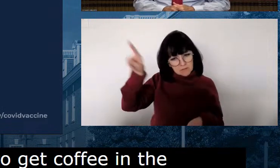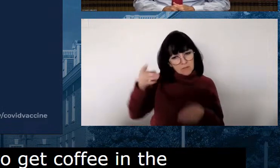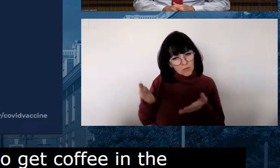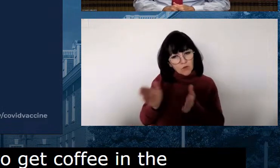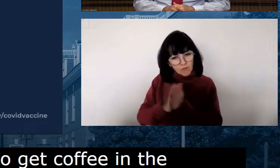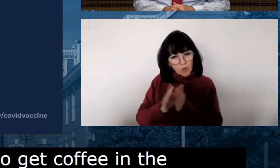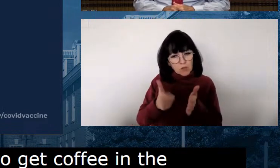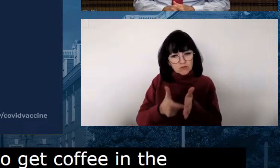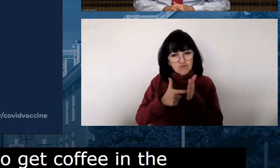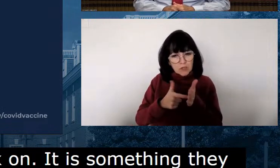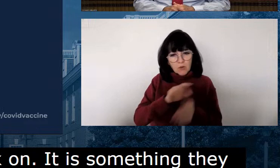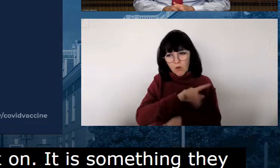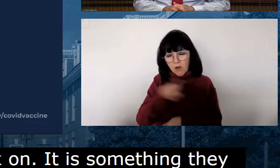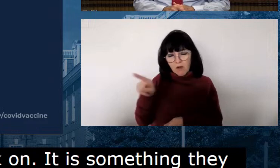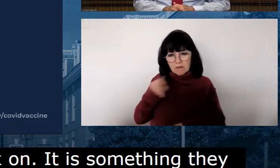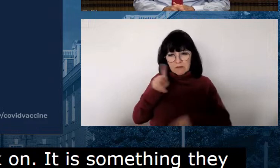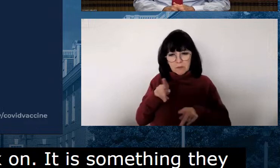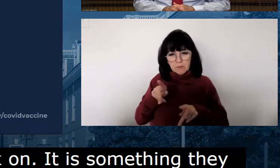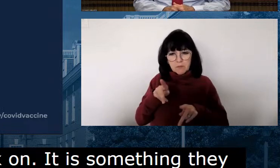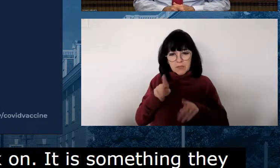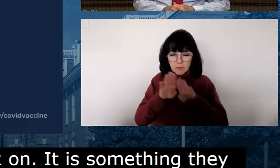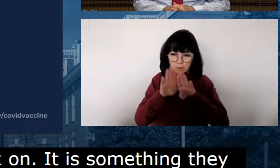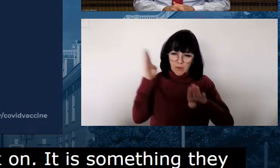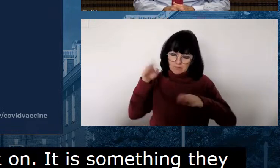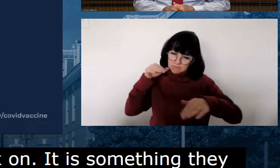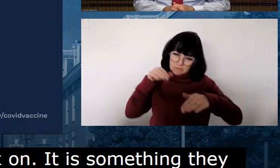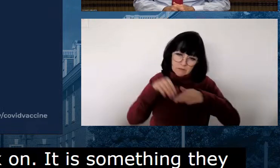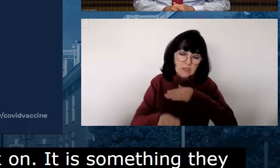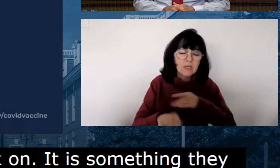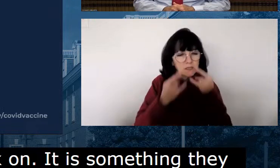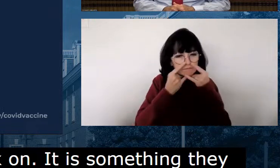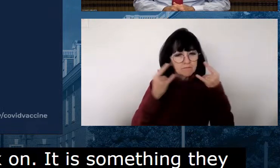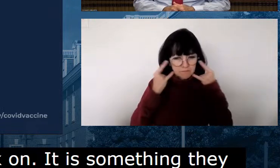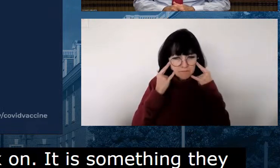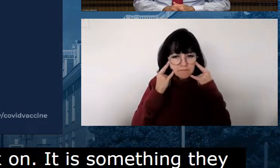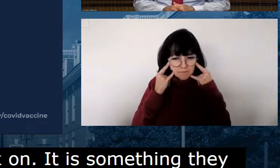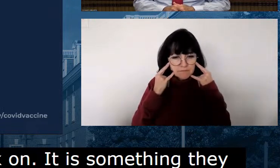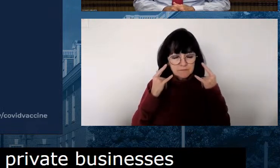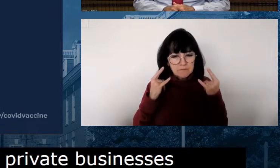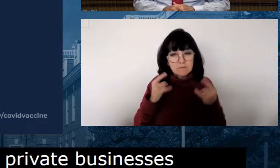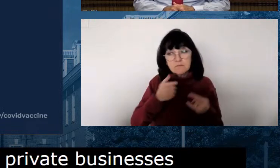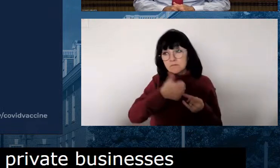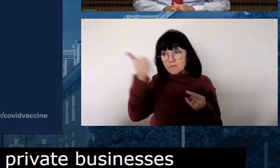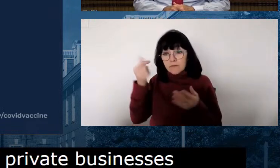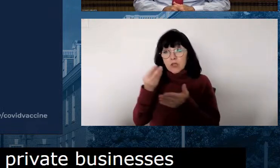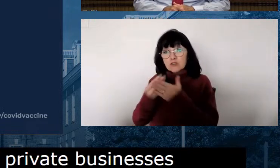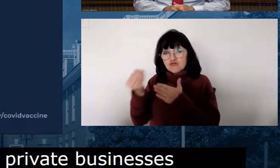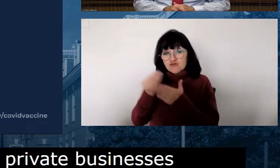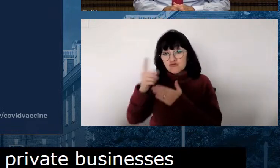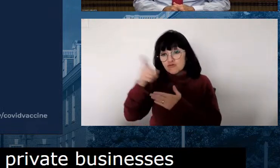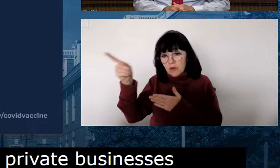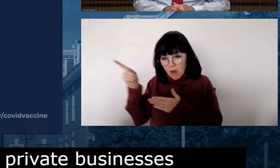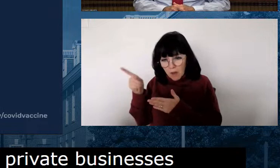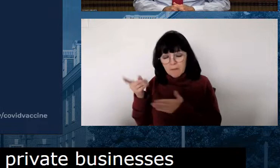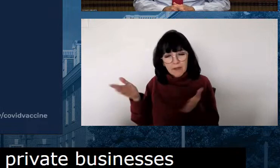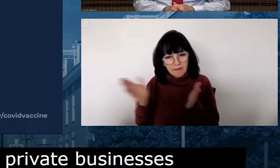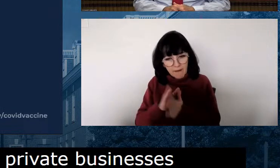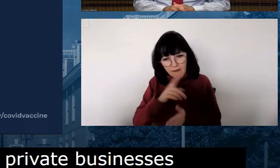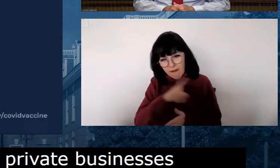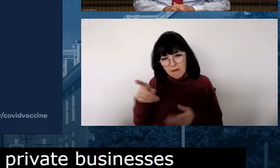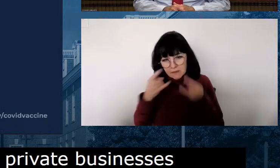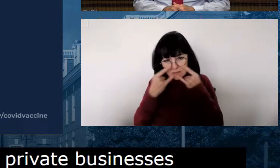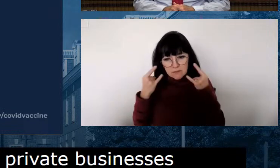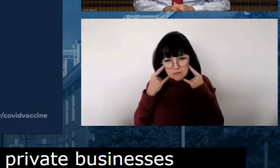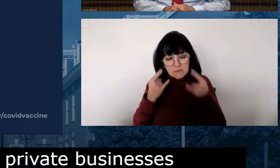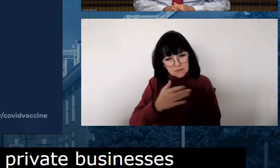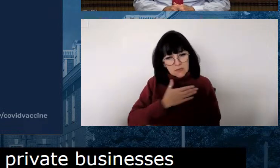their customers, and a lot of private businesses, particularly retail businesses, are doing that. Please honor their request